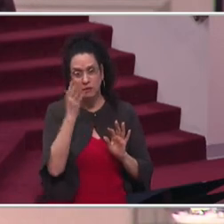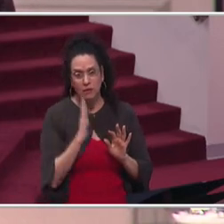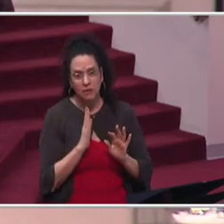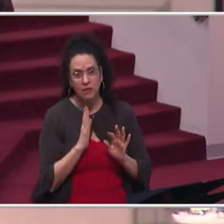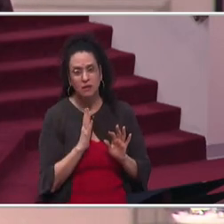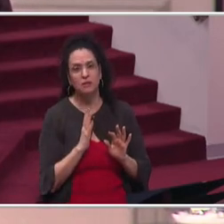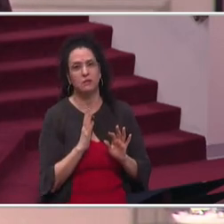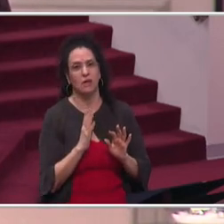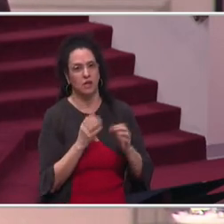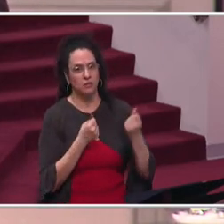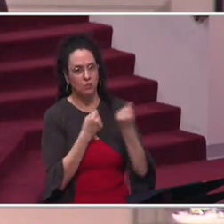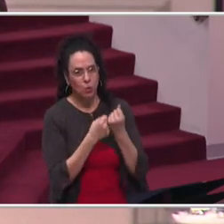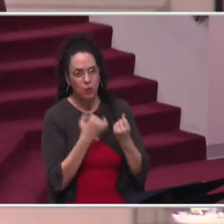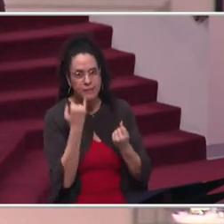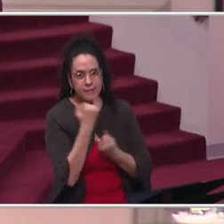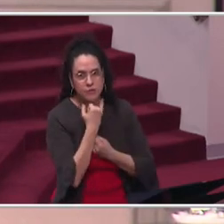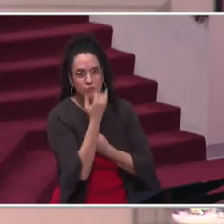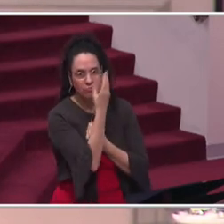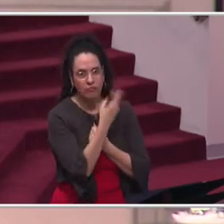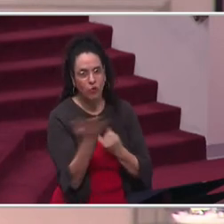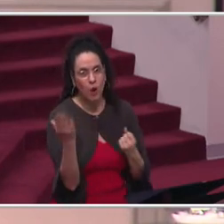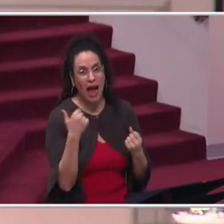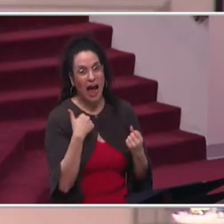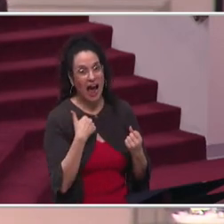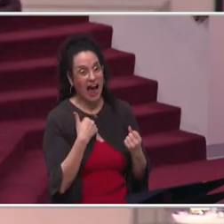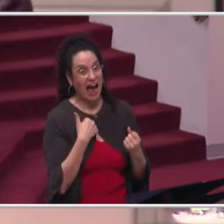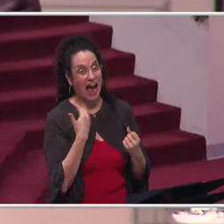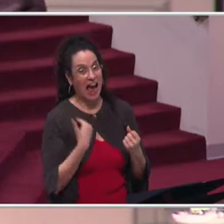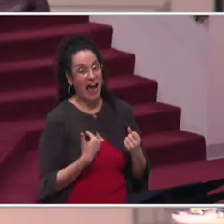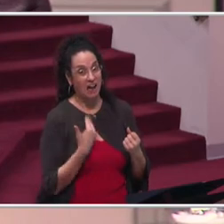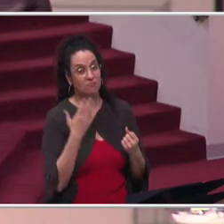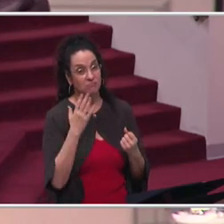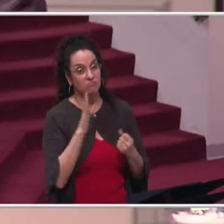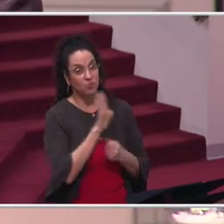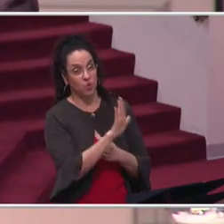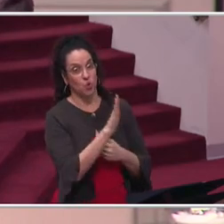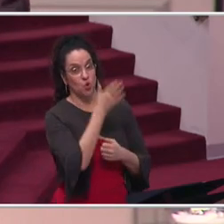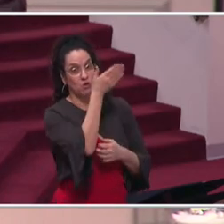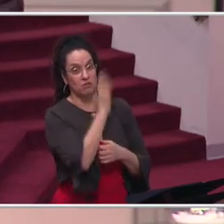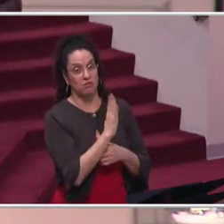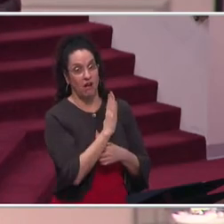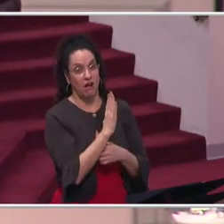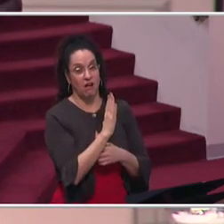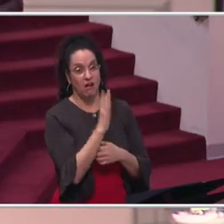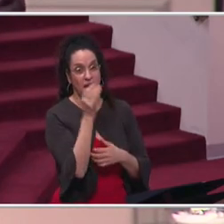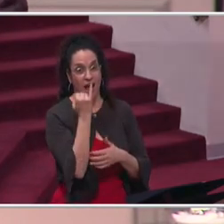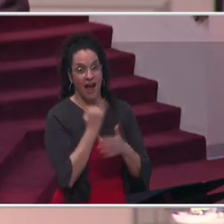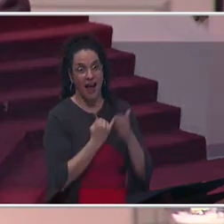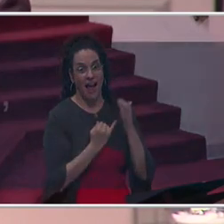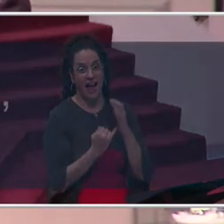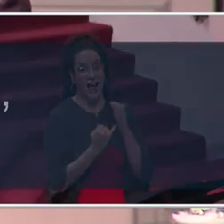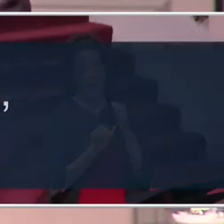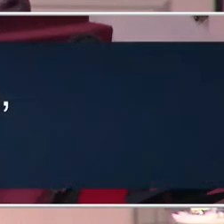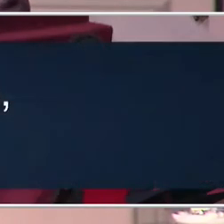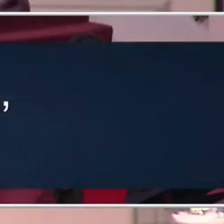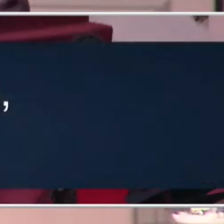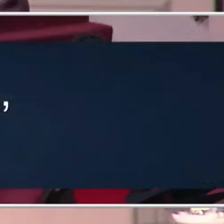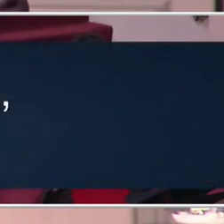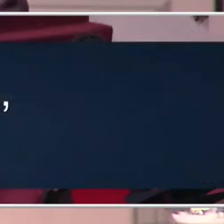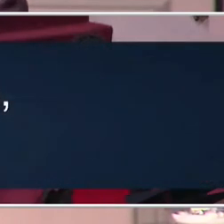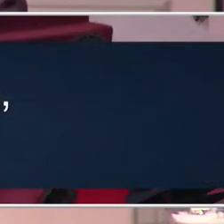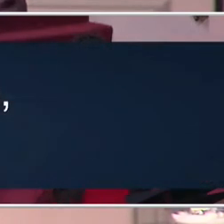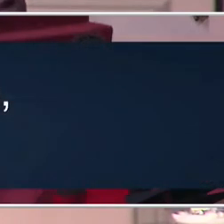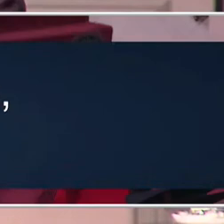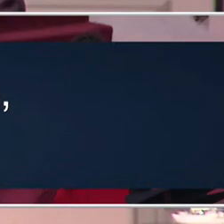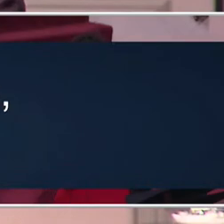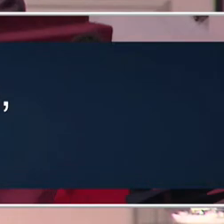verse number 18. And he says to them, "Do not remember the former things, nor consider